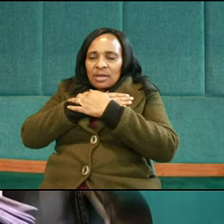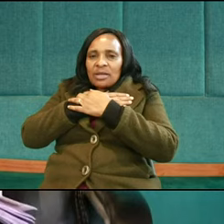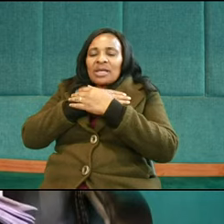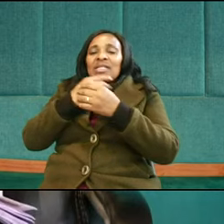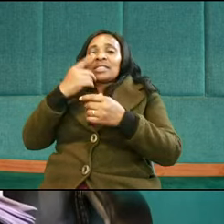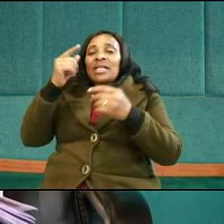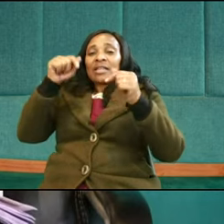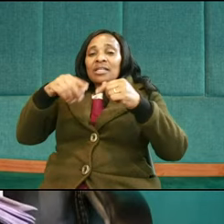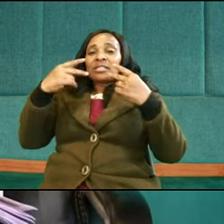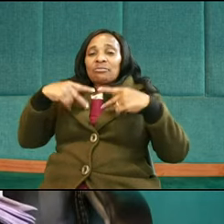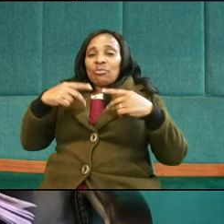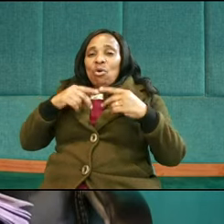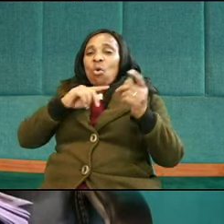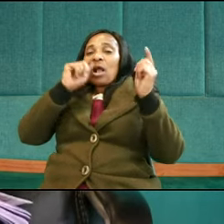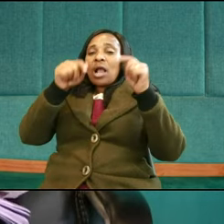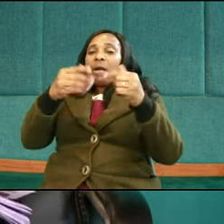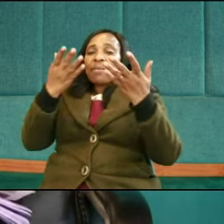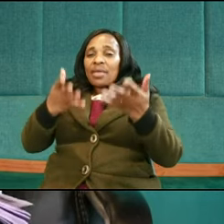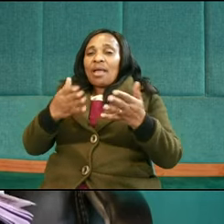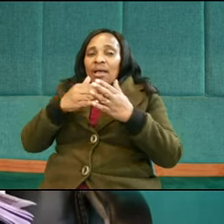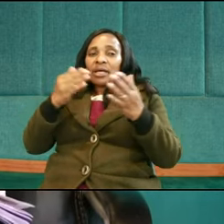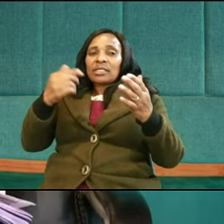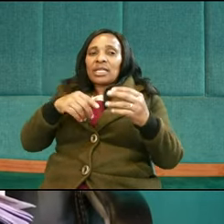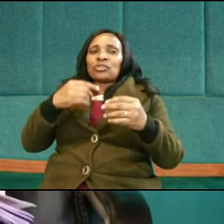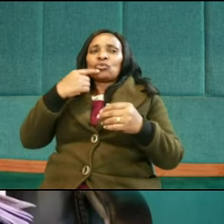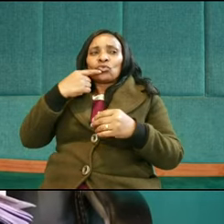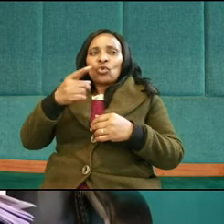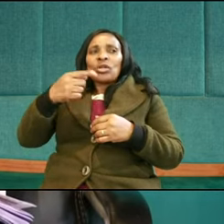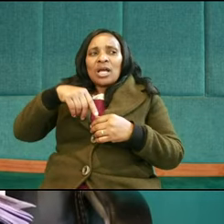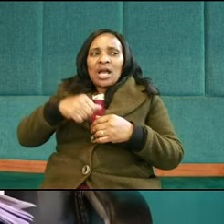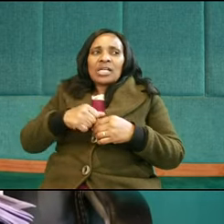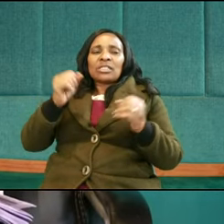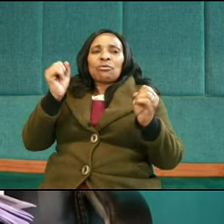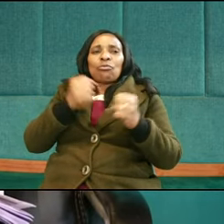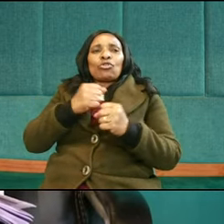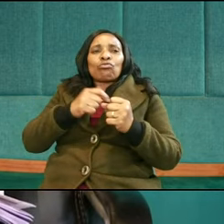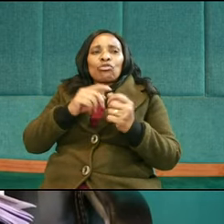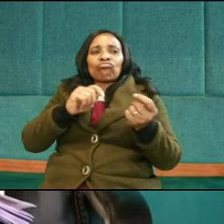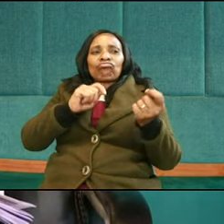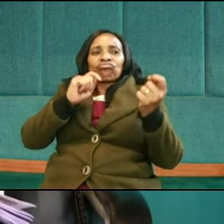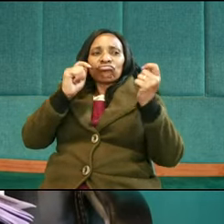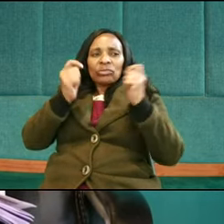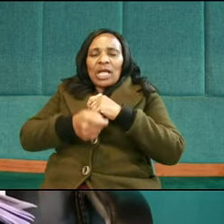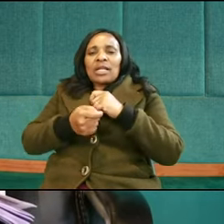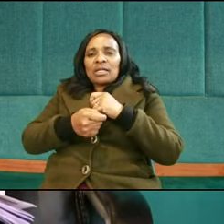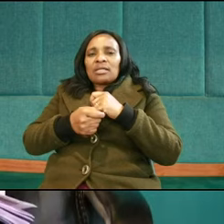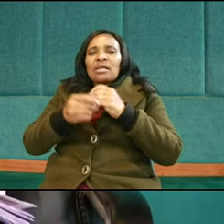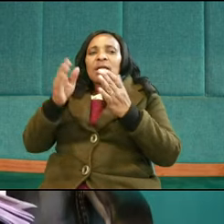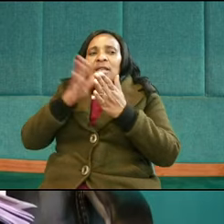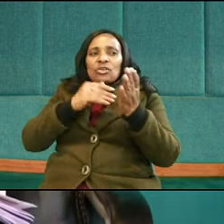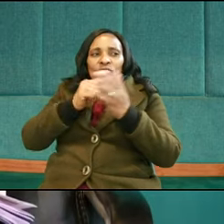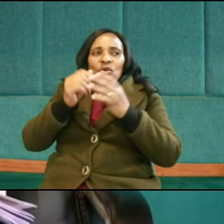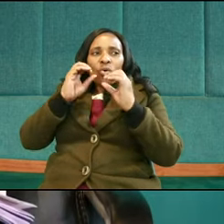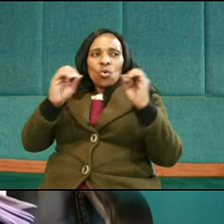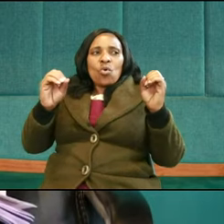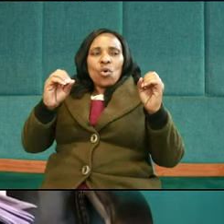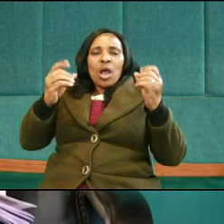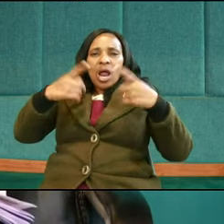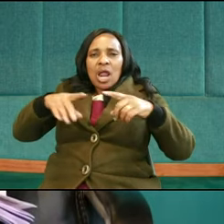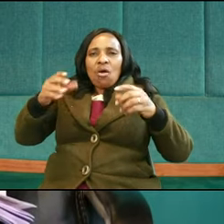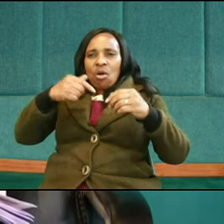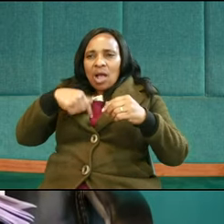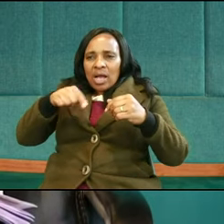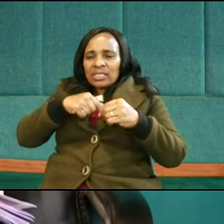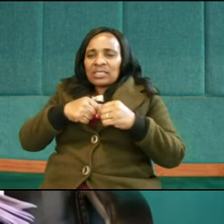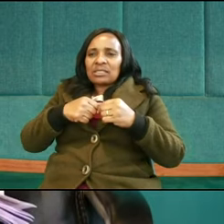"These people who are coming against us, you told us not to destroy them. You would not allow us to invade when we